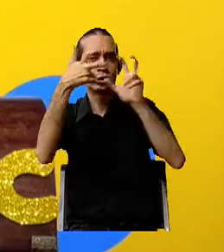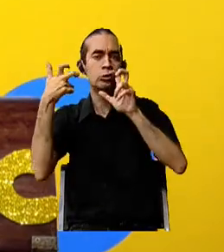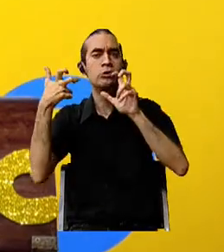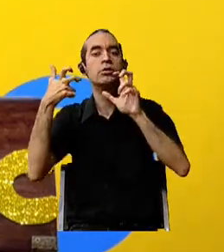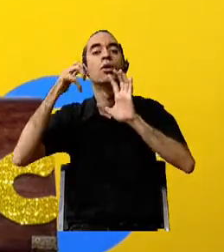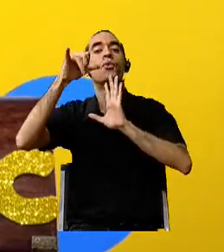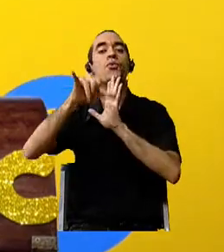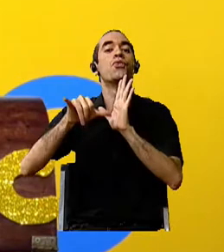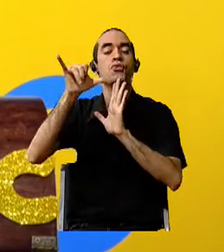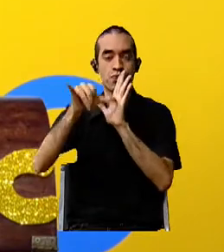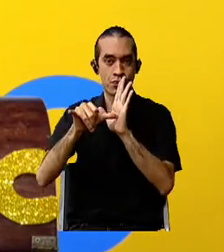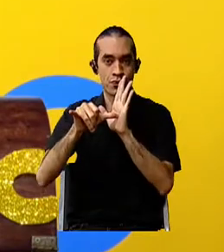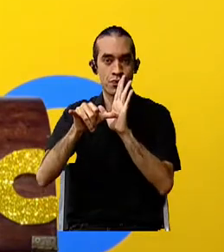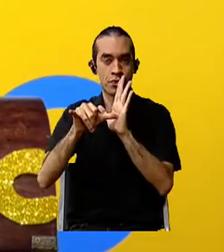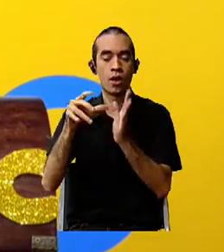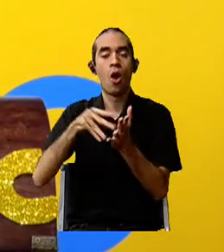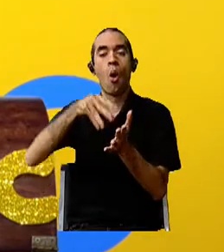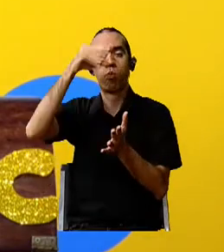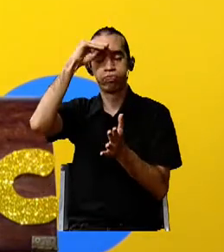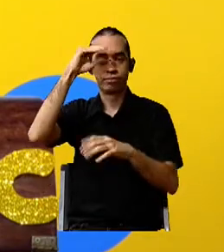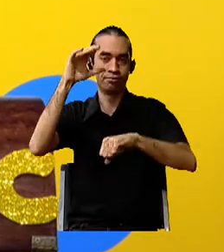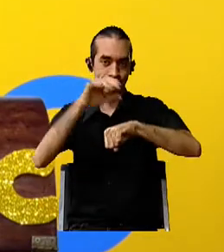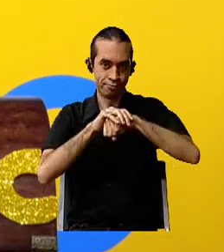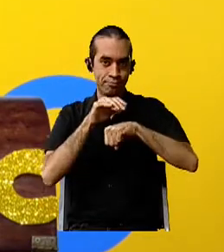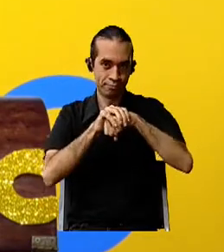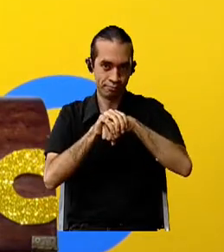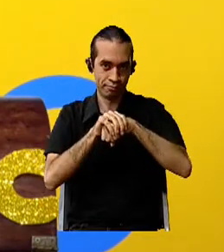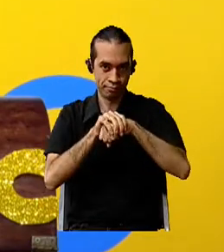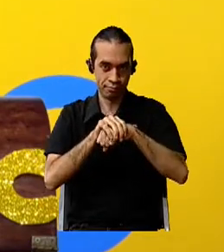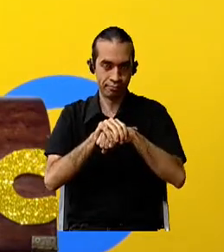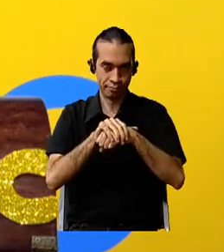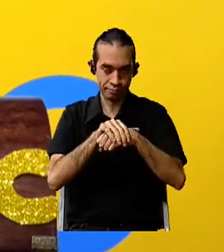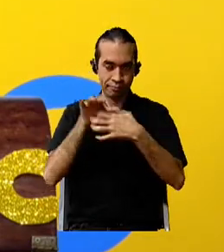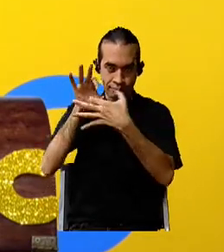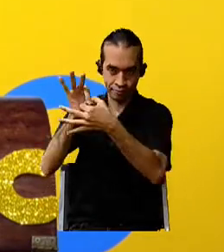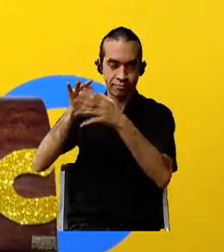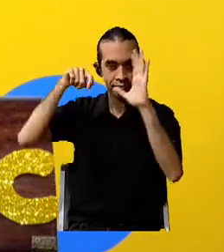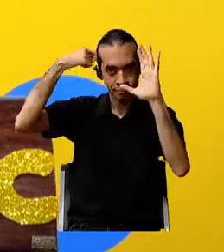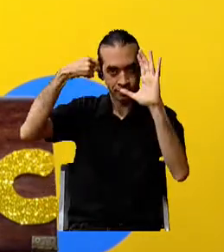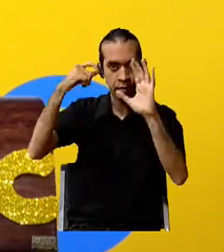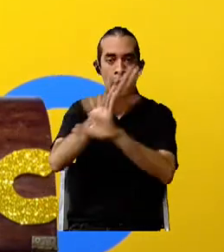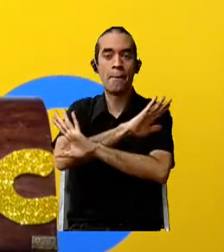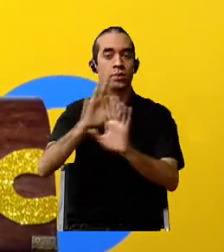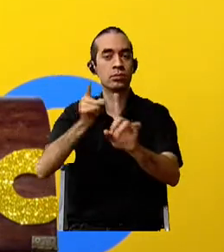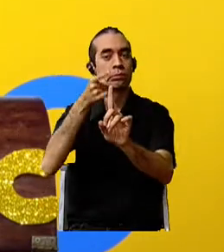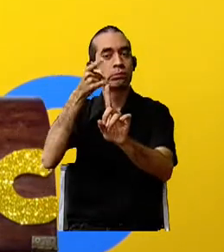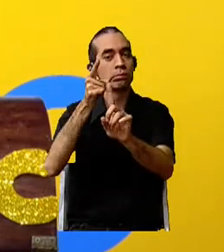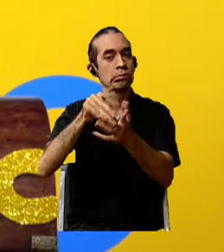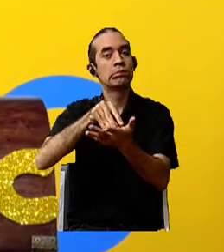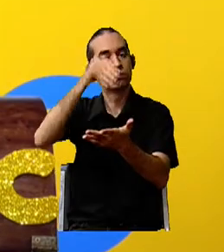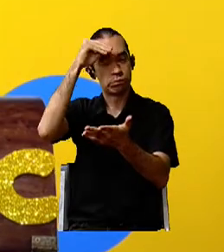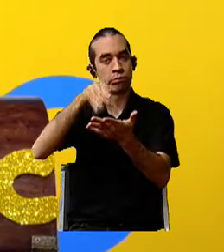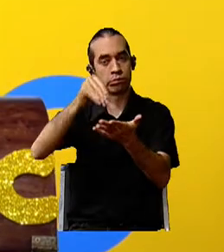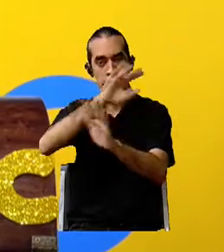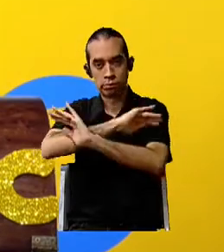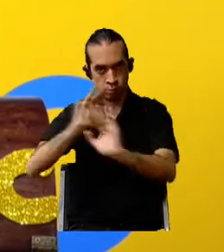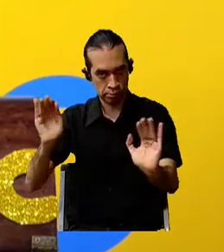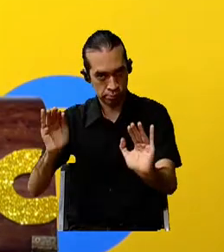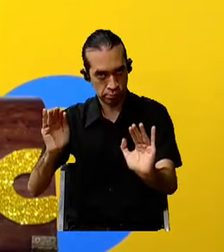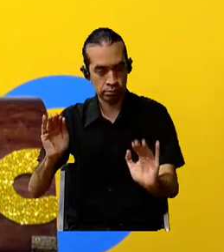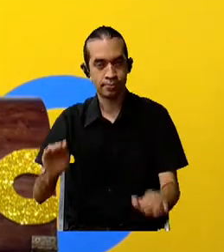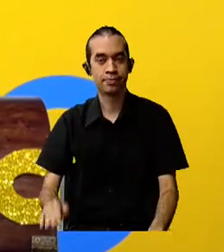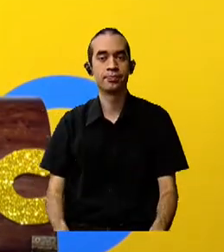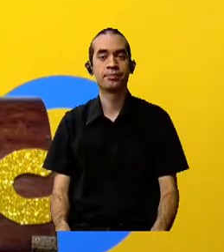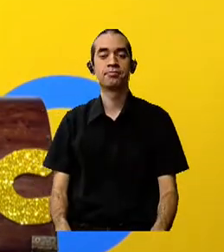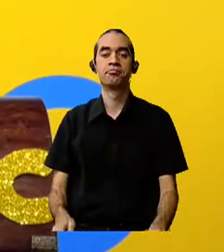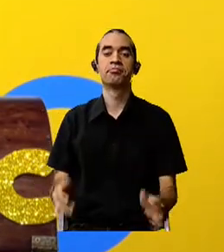YouTube and we are going to learn English with those videos, but only for educational purposes. Vamos